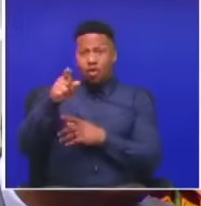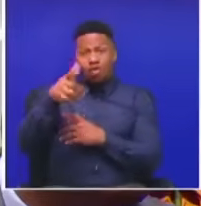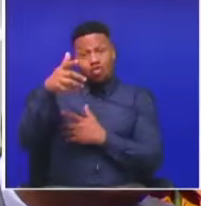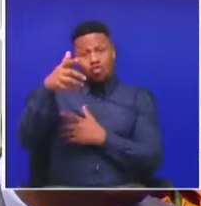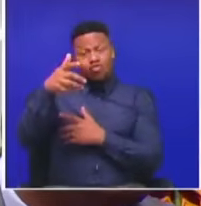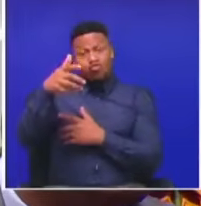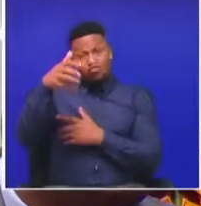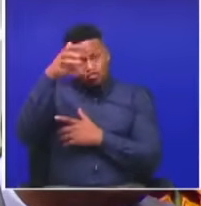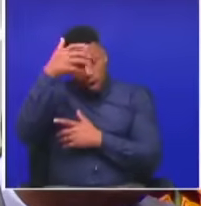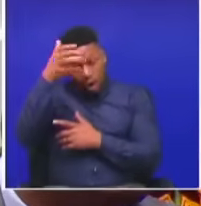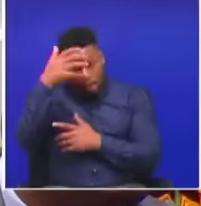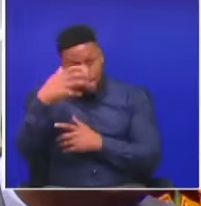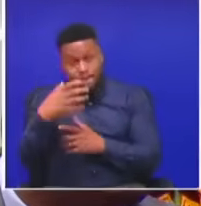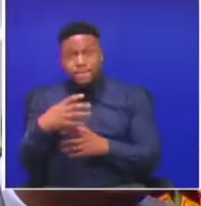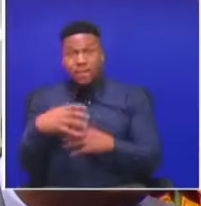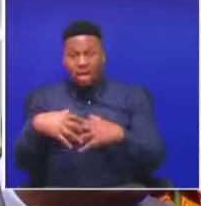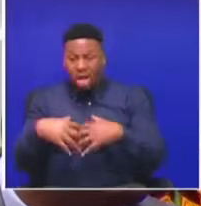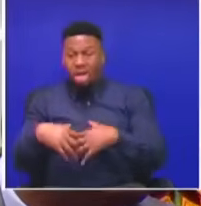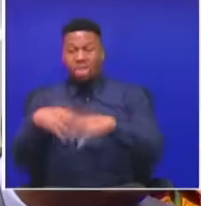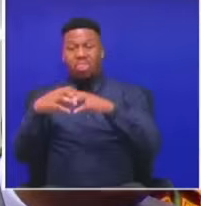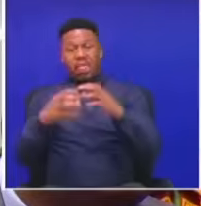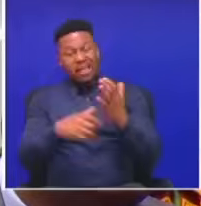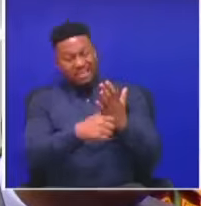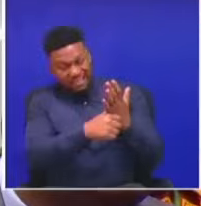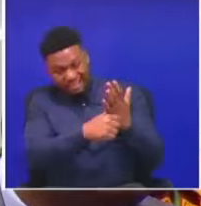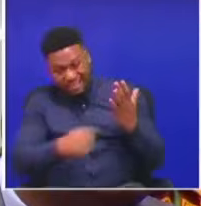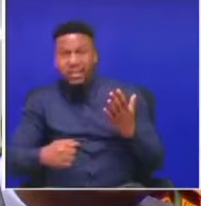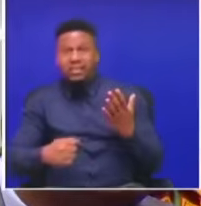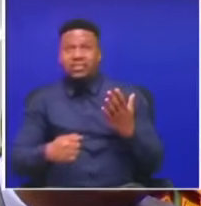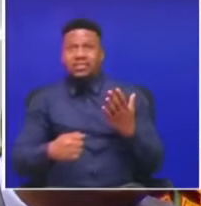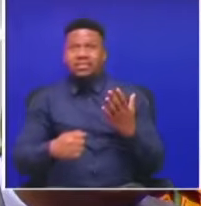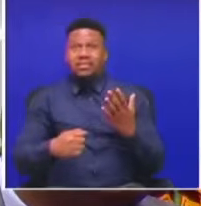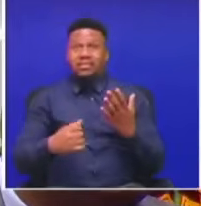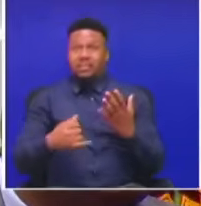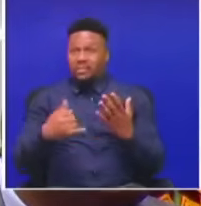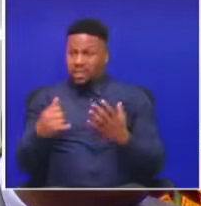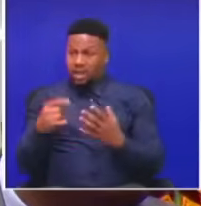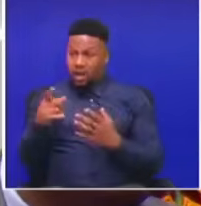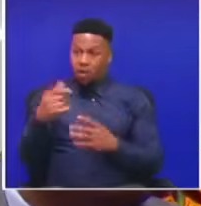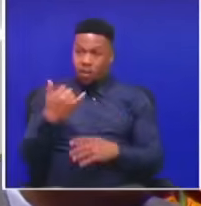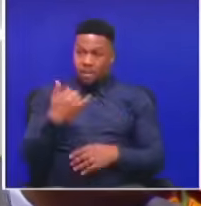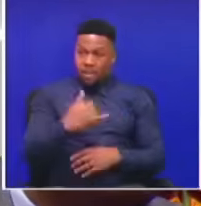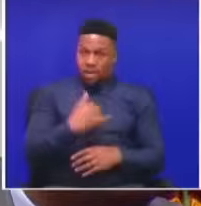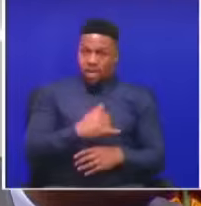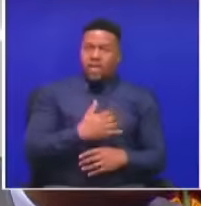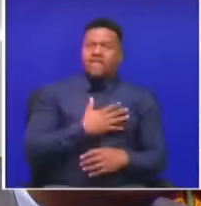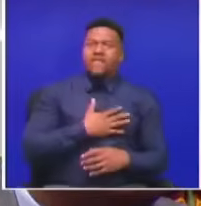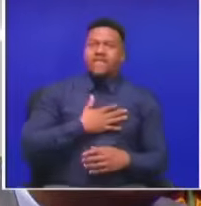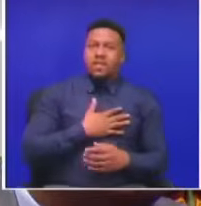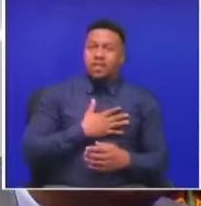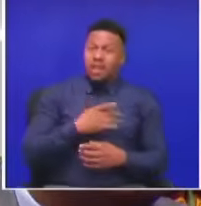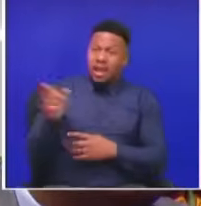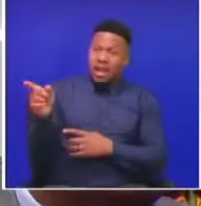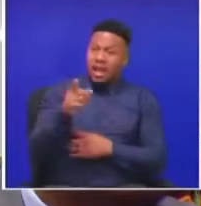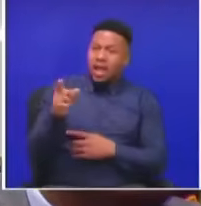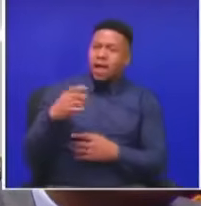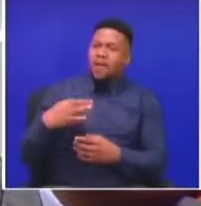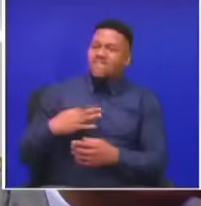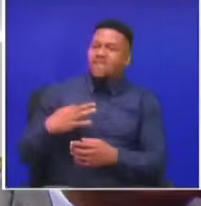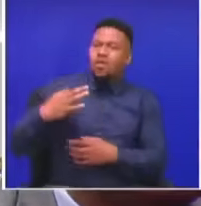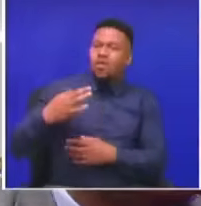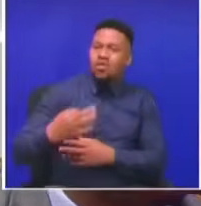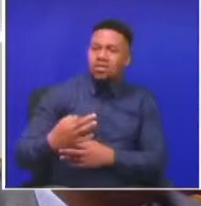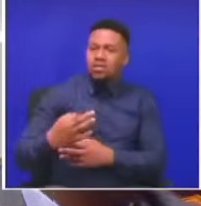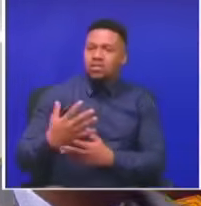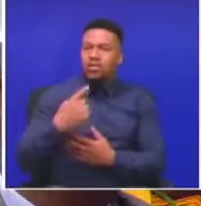tariffs are inflicting pain on them, they volunteered exclusion of some of the critical minerals from